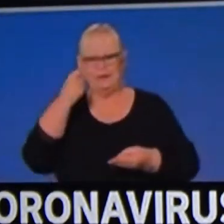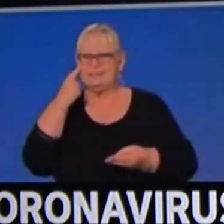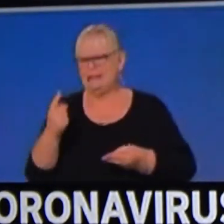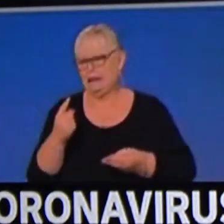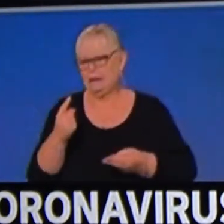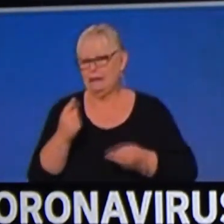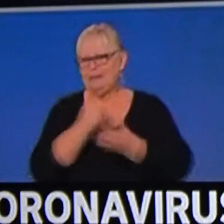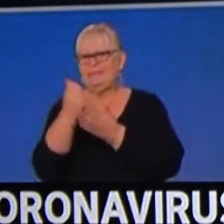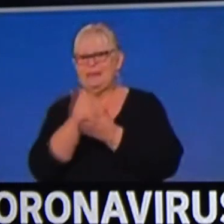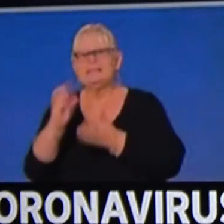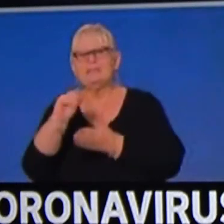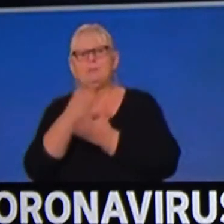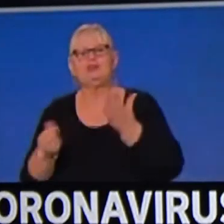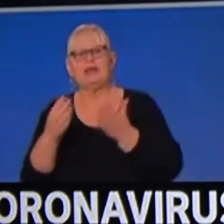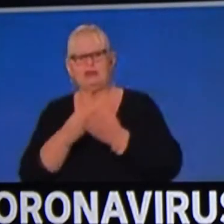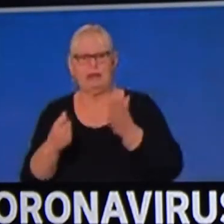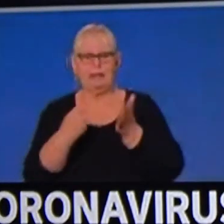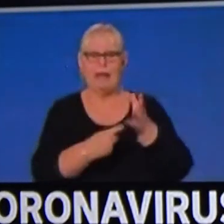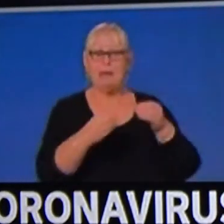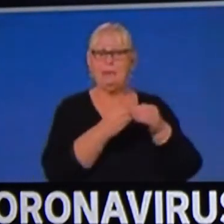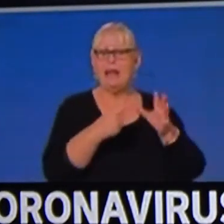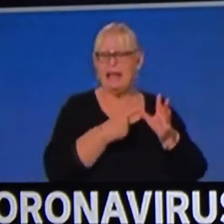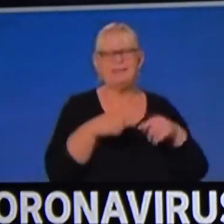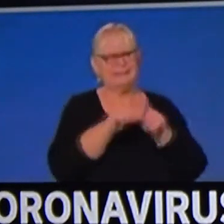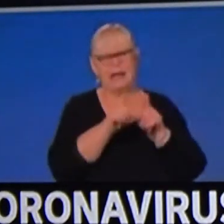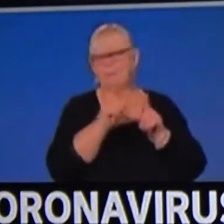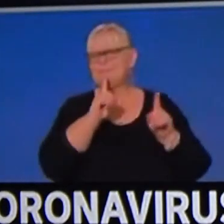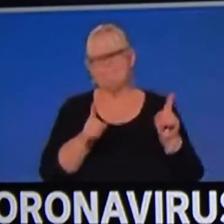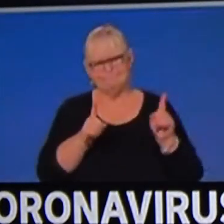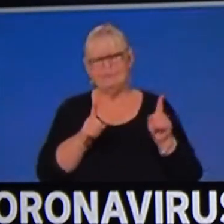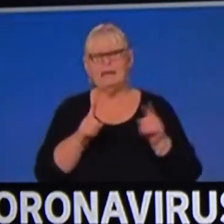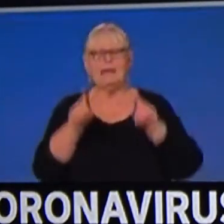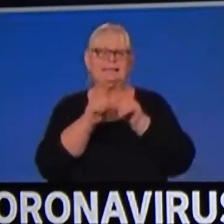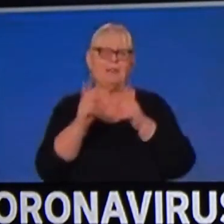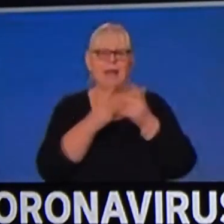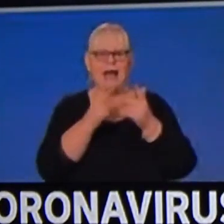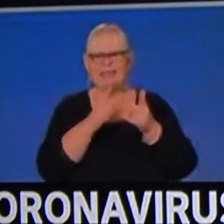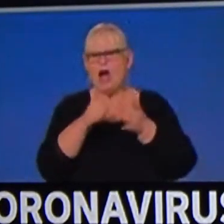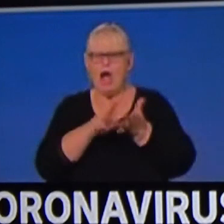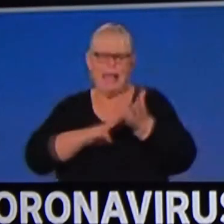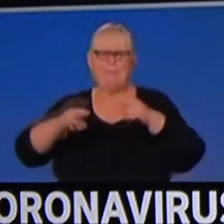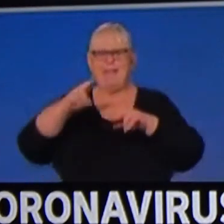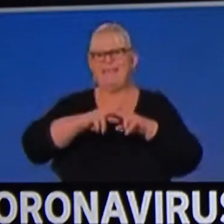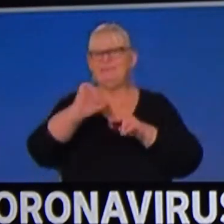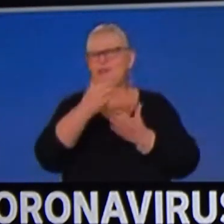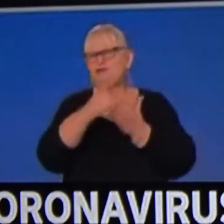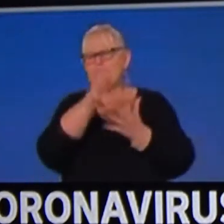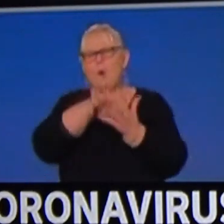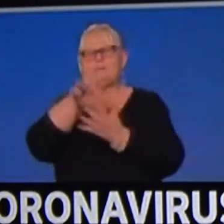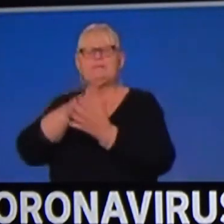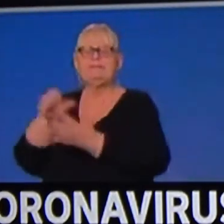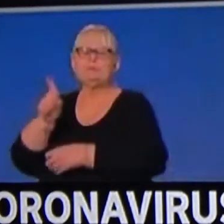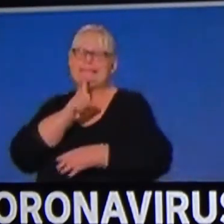Treasury, and the RBA have similar views, as we've also seen in some of the IMF reporting as well. And